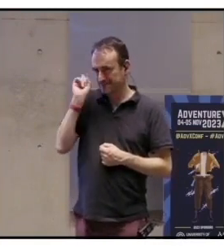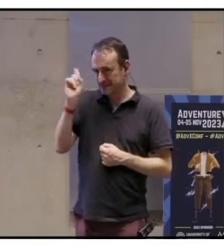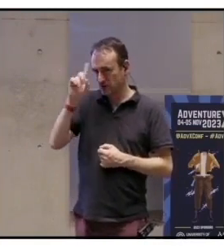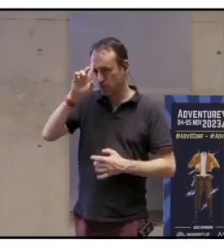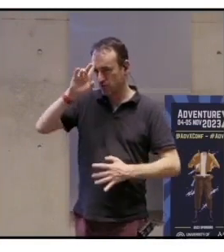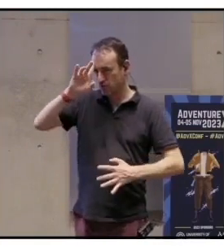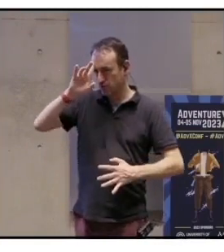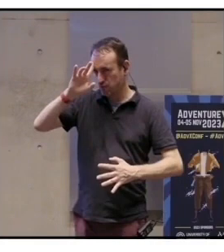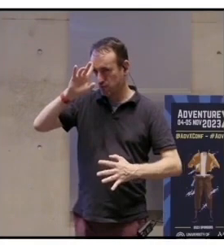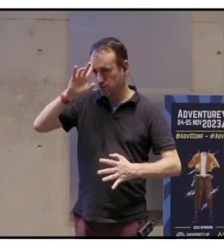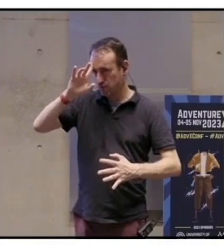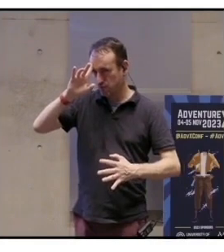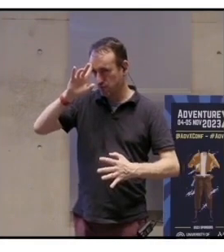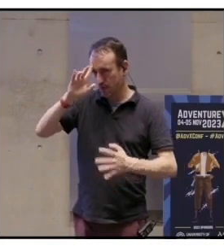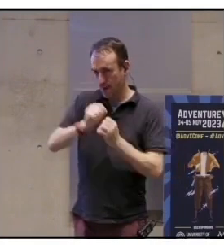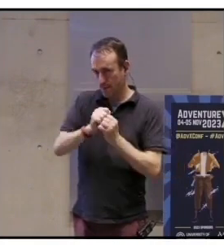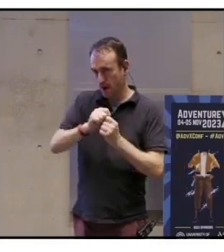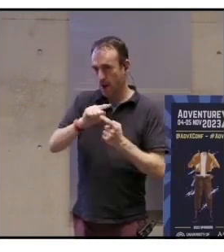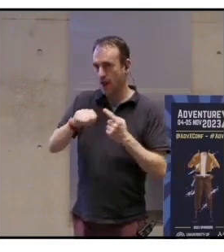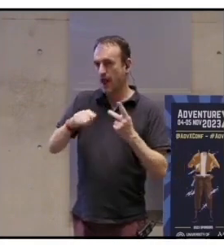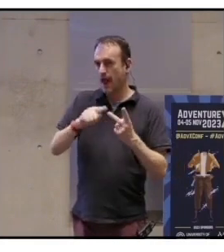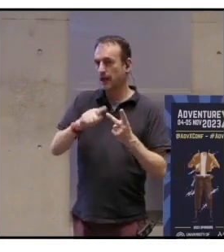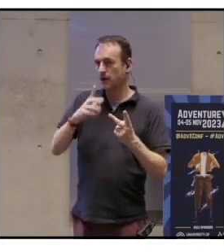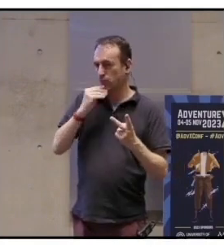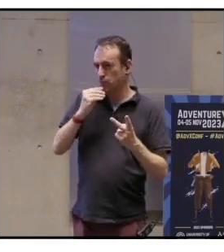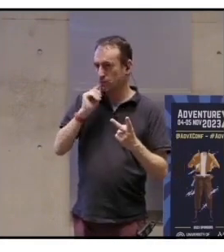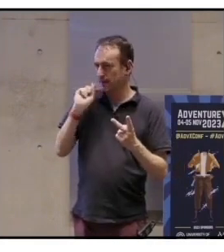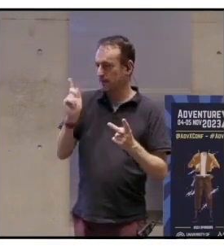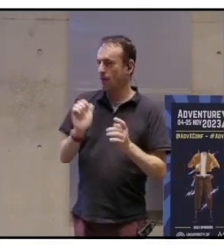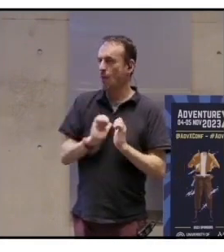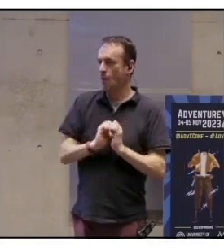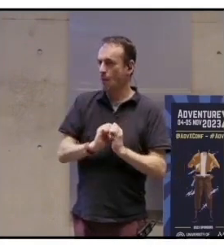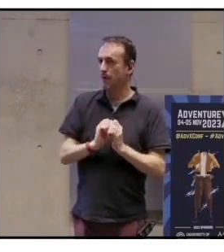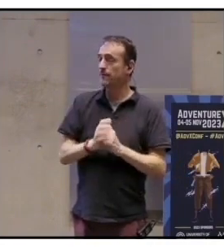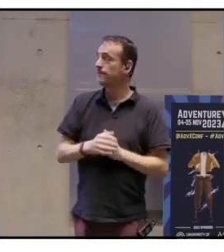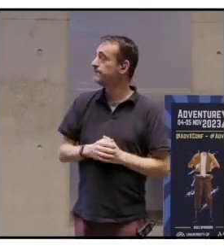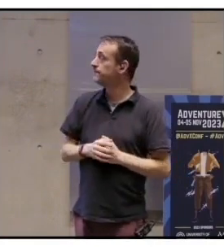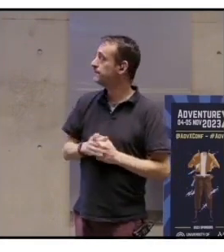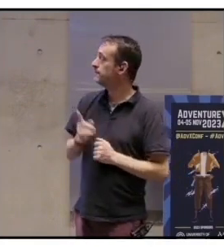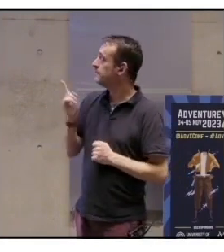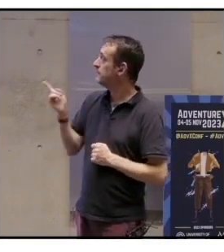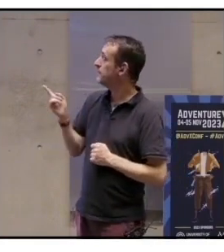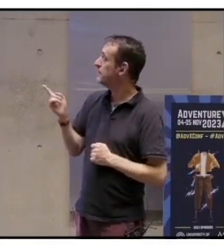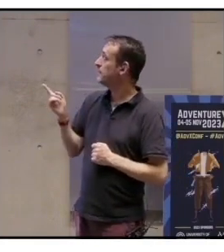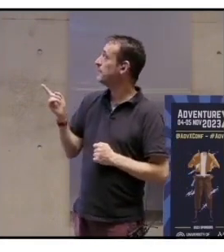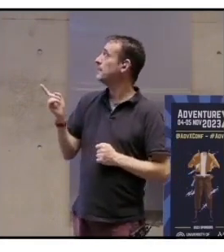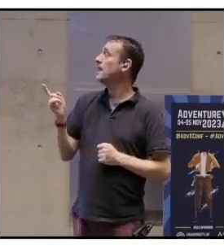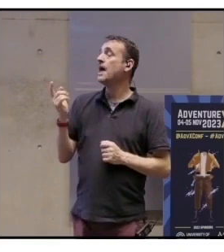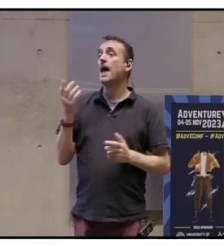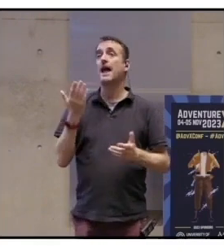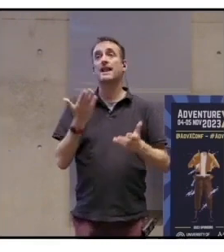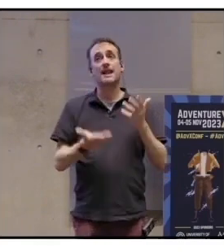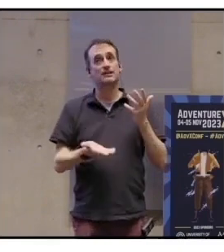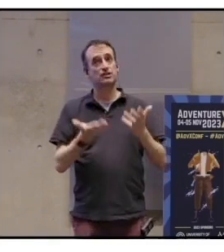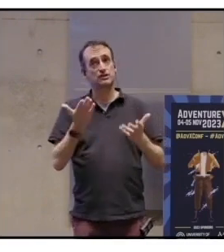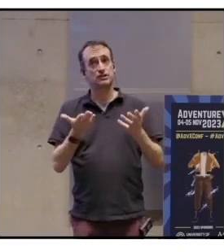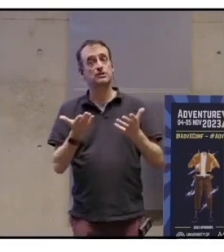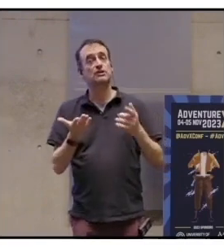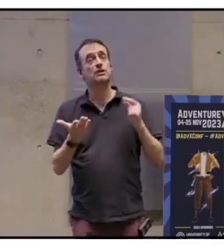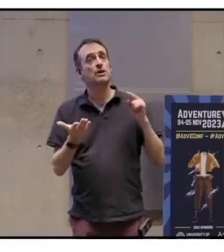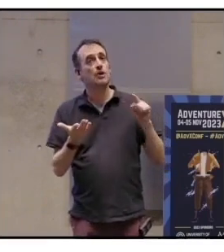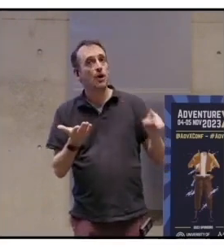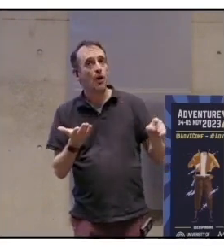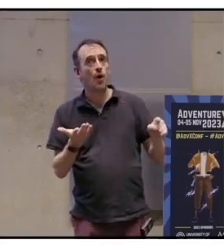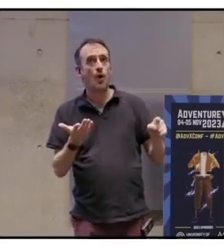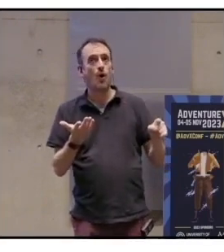if you use nothing else, this is the useful one. Analogies or representative relative situations, they are